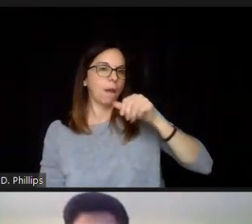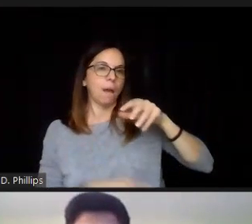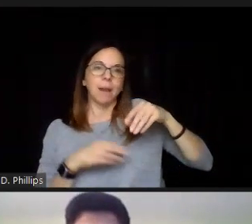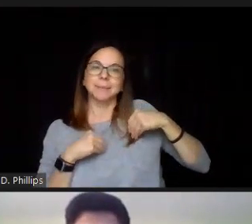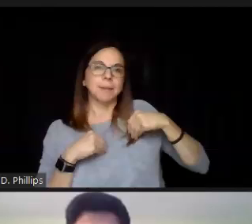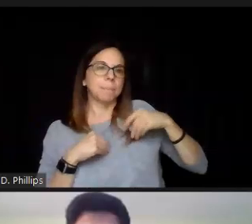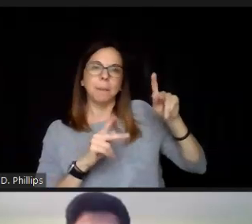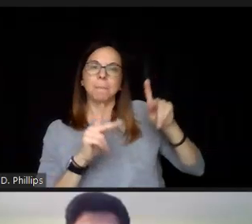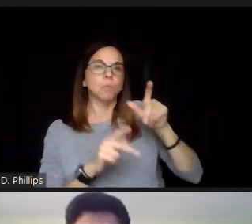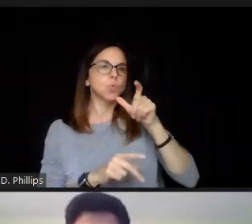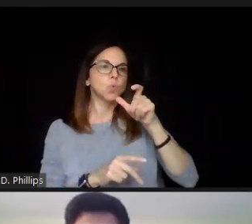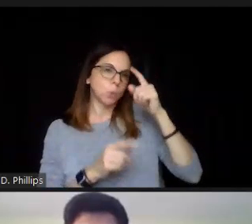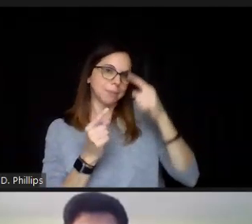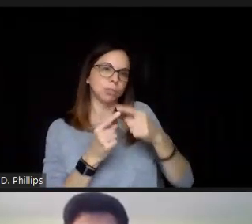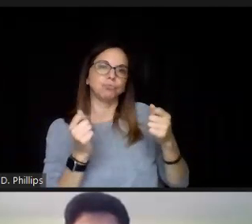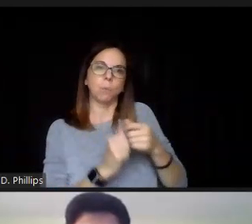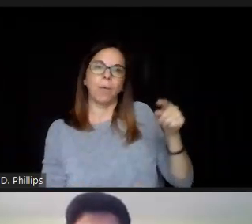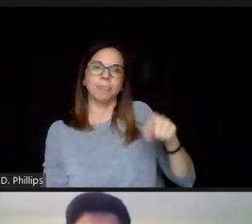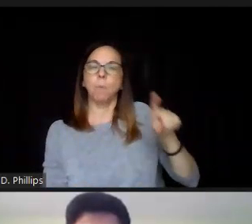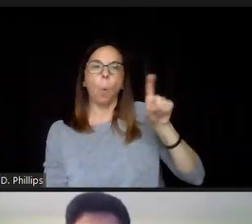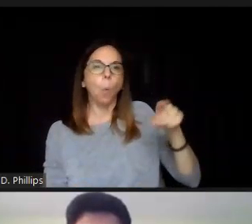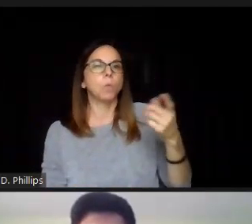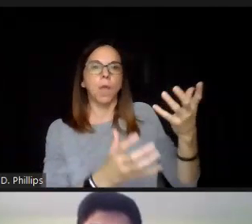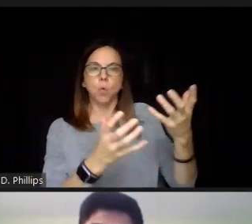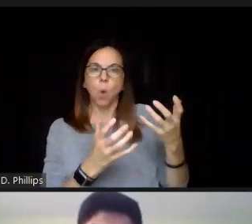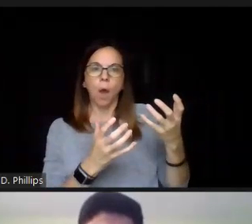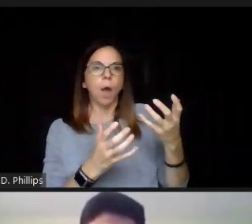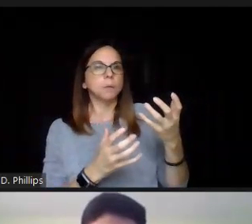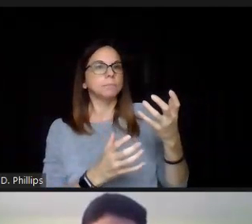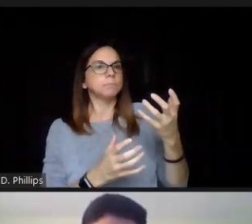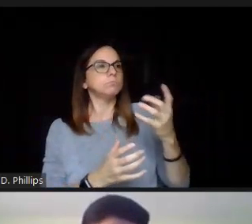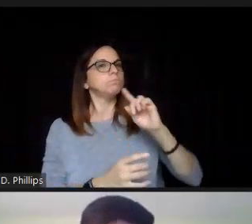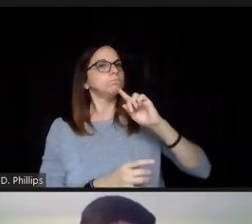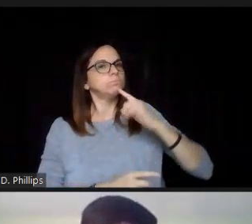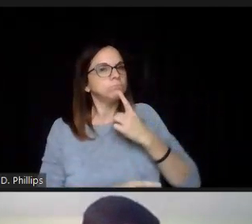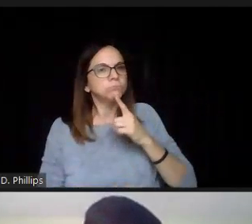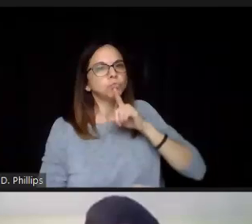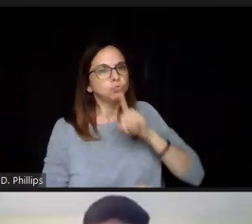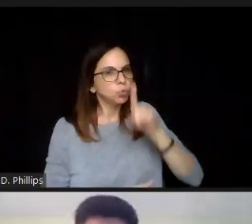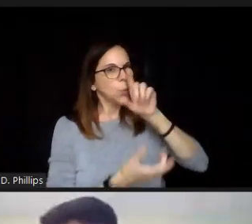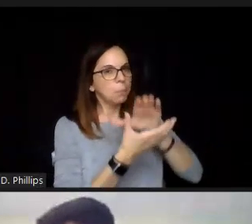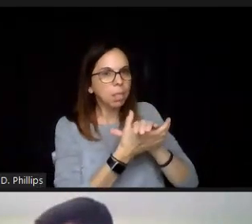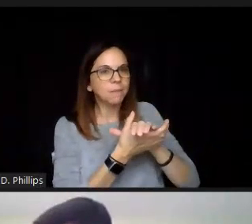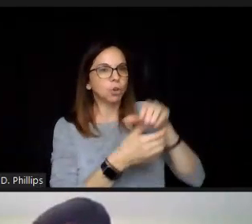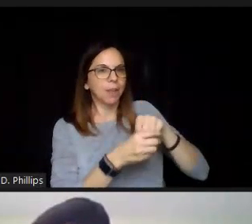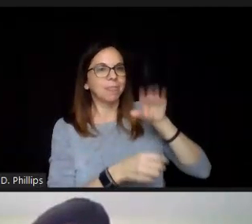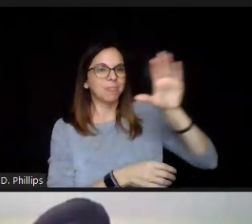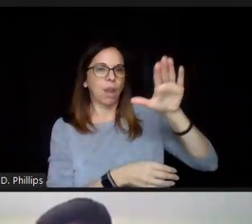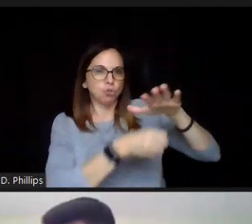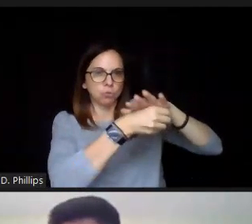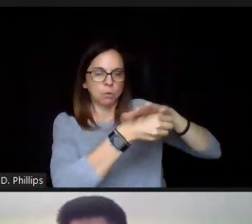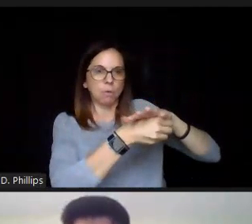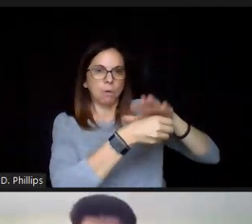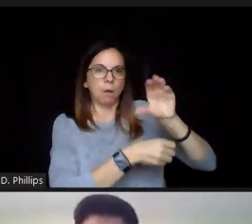who didn't agree with them. They only wanted the true believers, so to speak, in their colonies, and